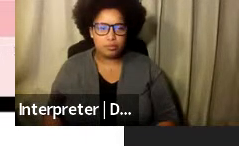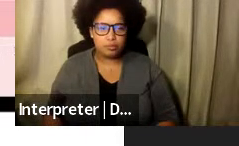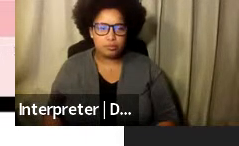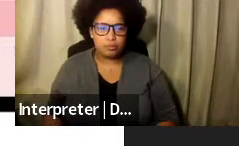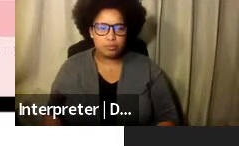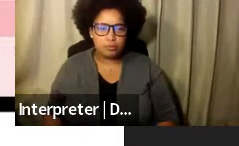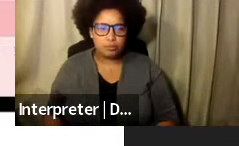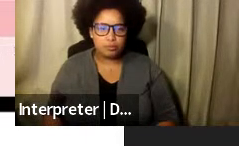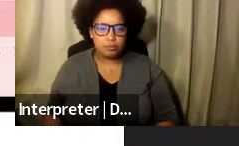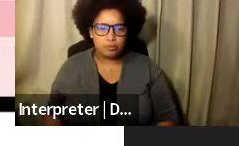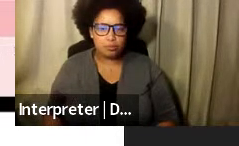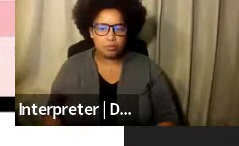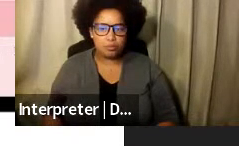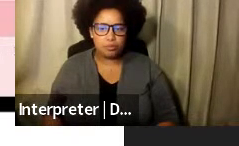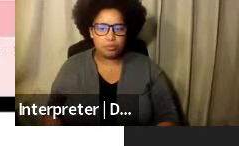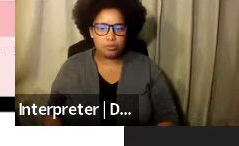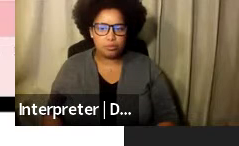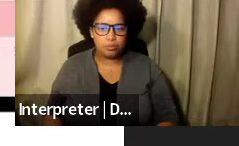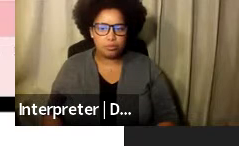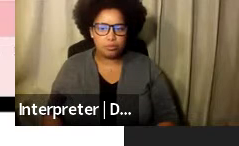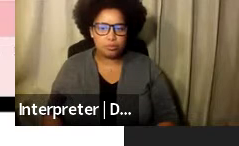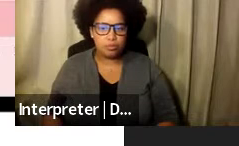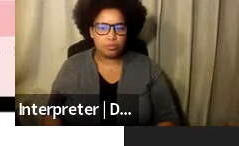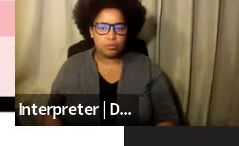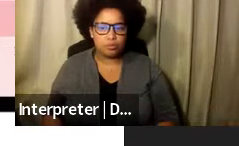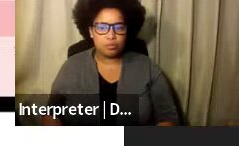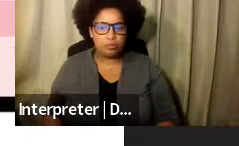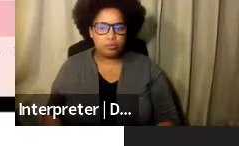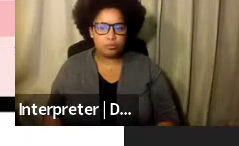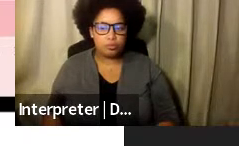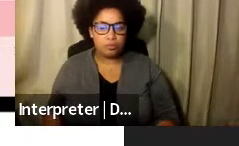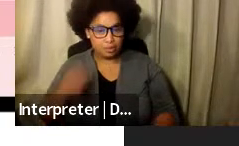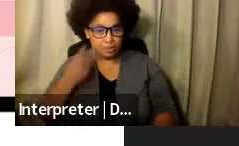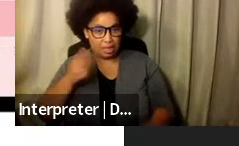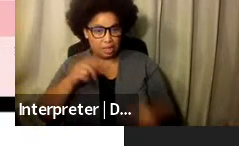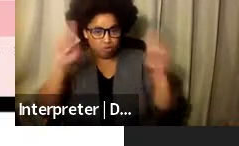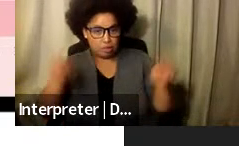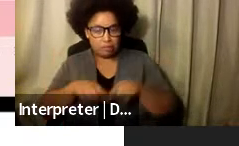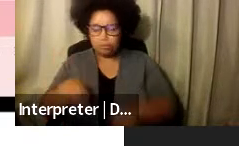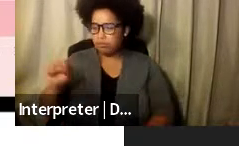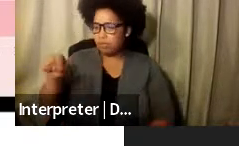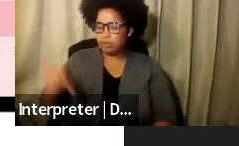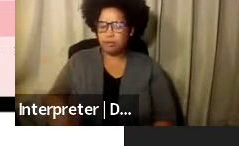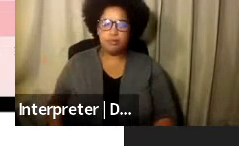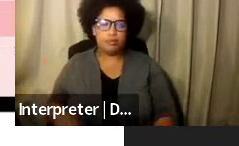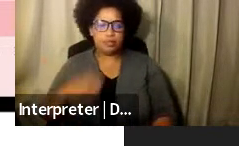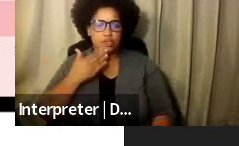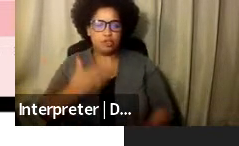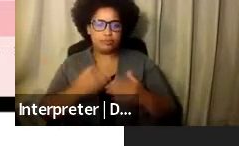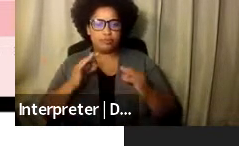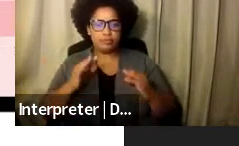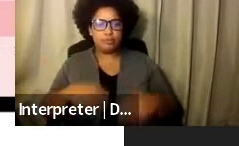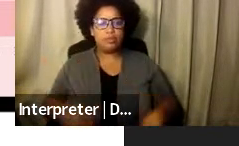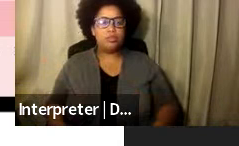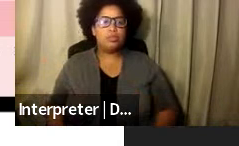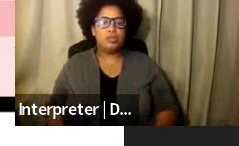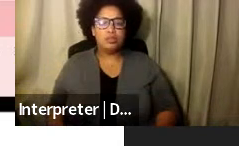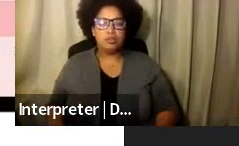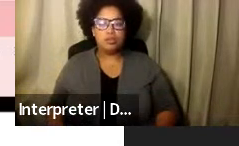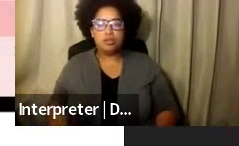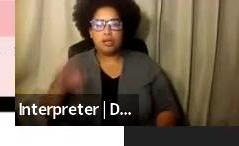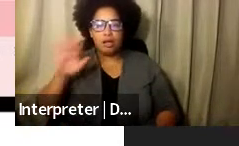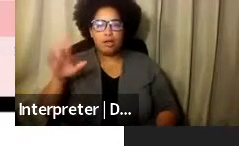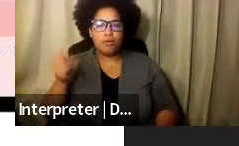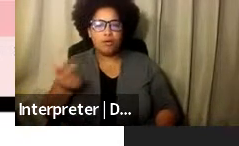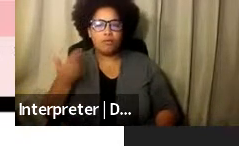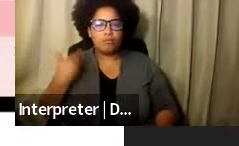See if I can. Okay. So can you guys see the screen? Yeah. Okay, good. Okay, so hi everyone. Again,